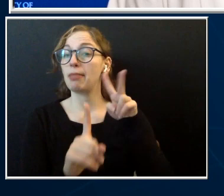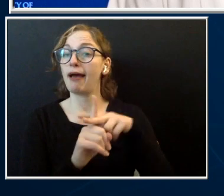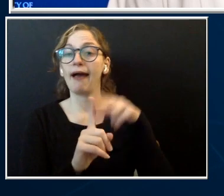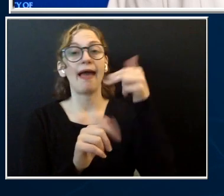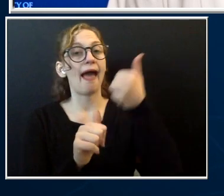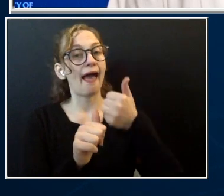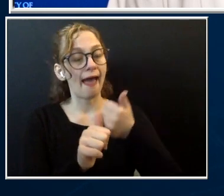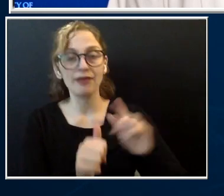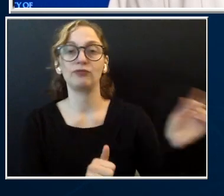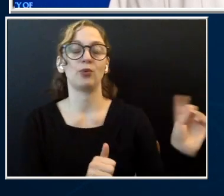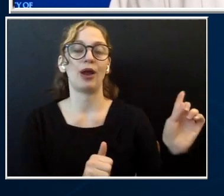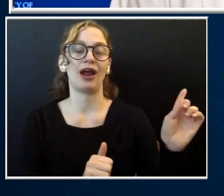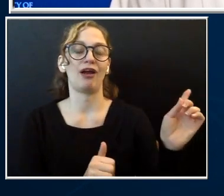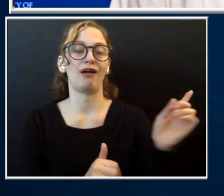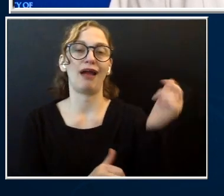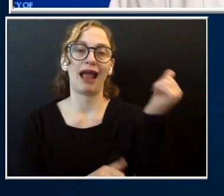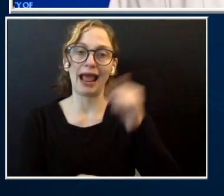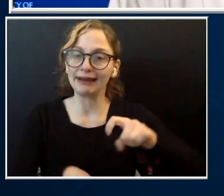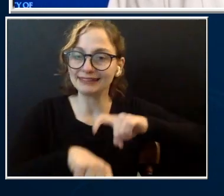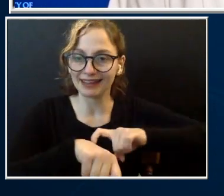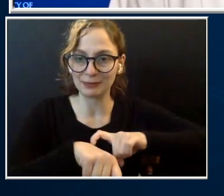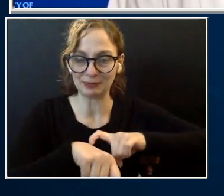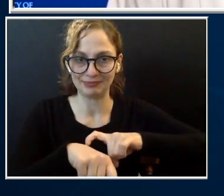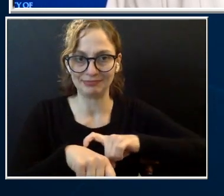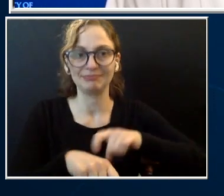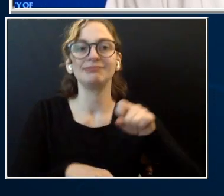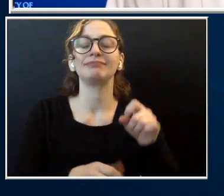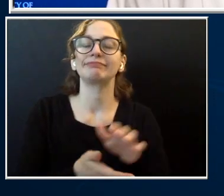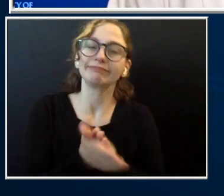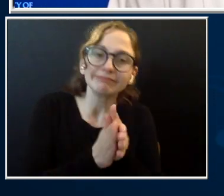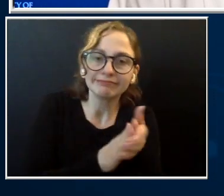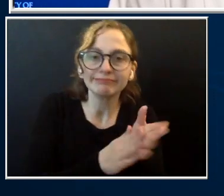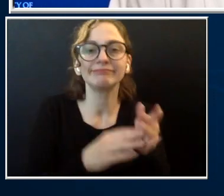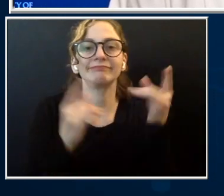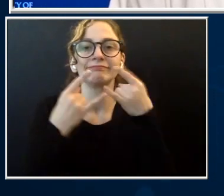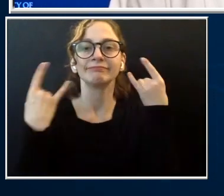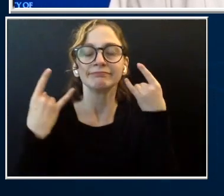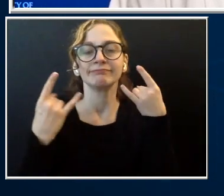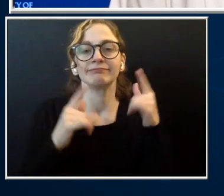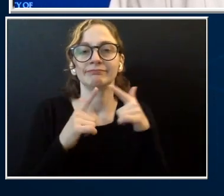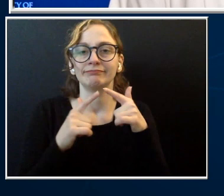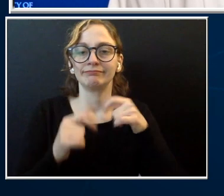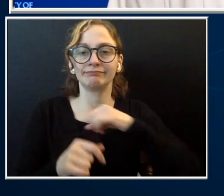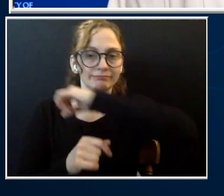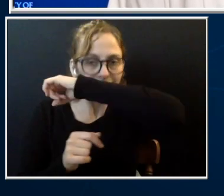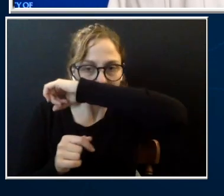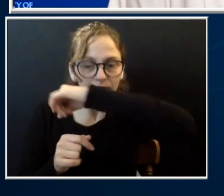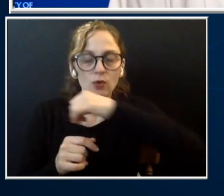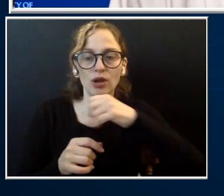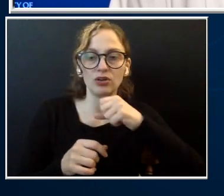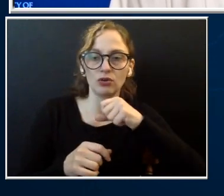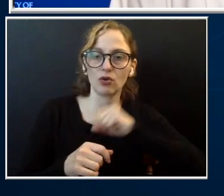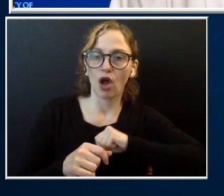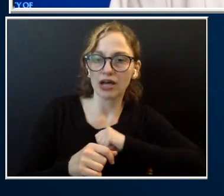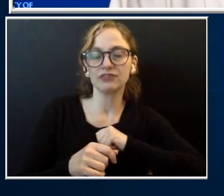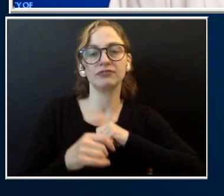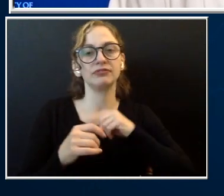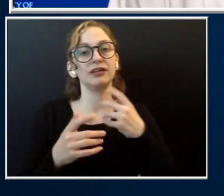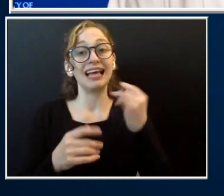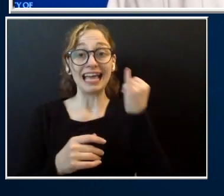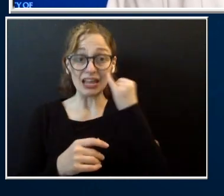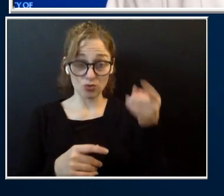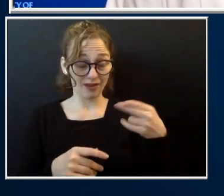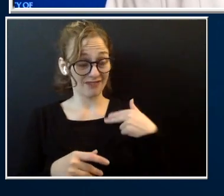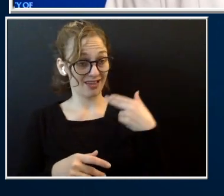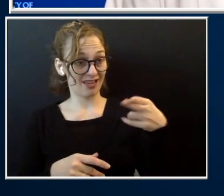the time of year. Yeah, absolutely. And so if you are at risk or anything like that, masking is still probably recommended. But